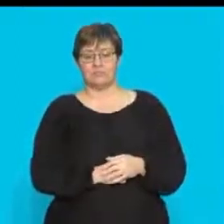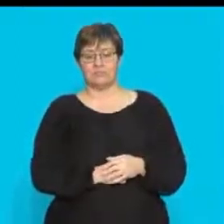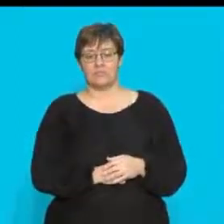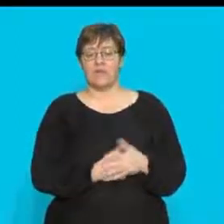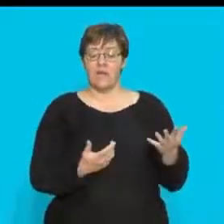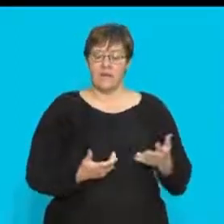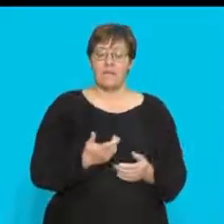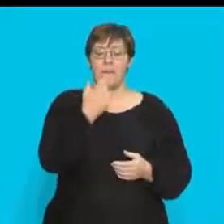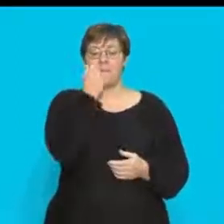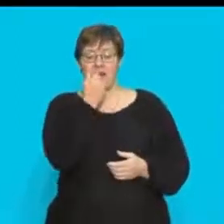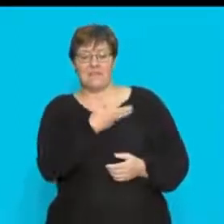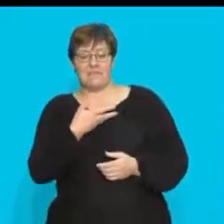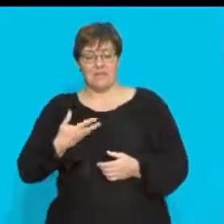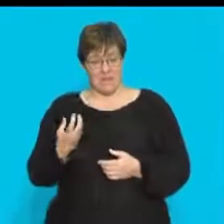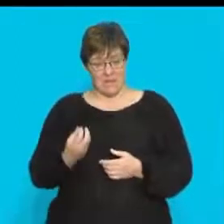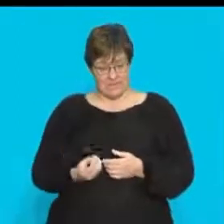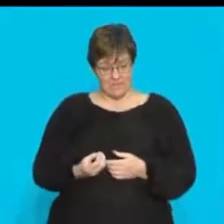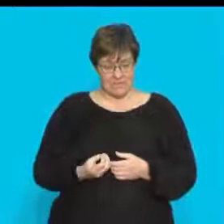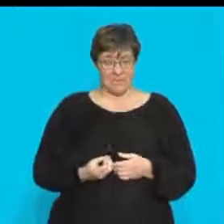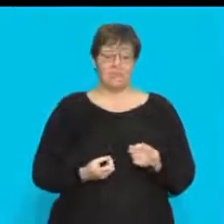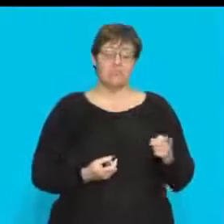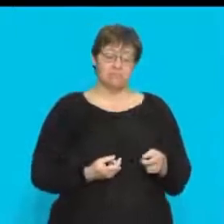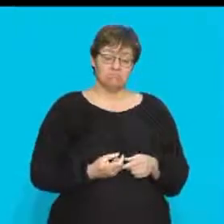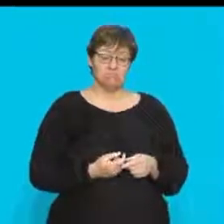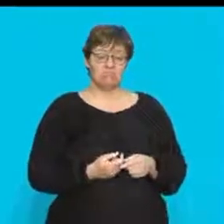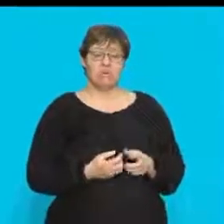When we have male and female